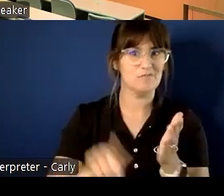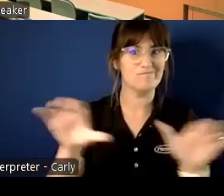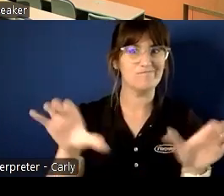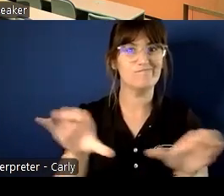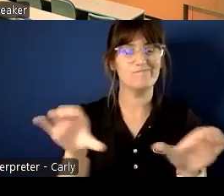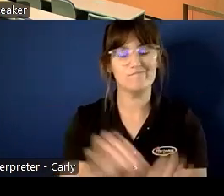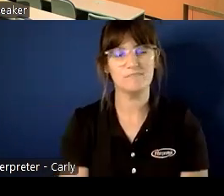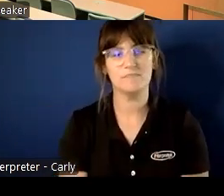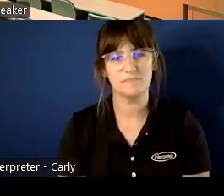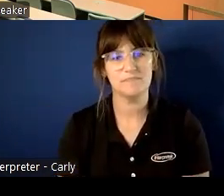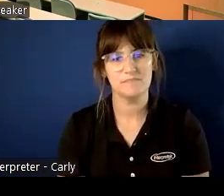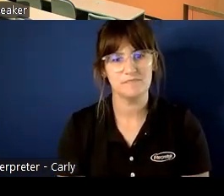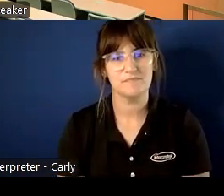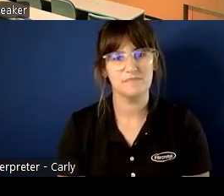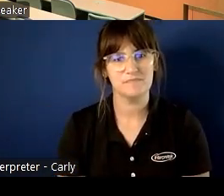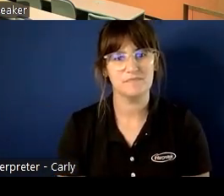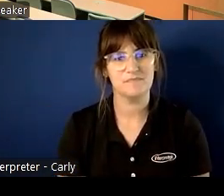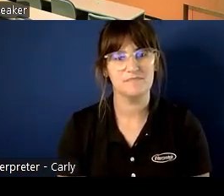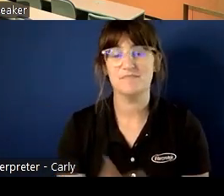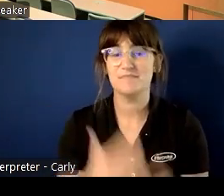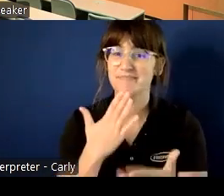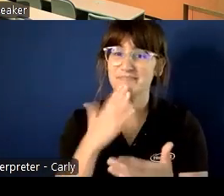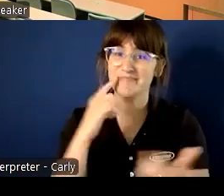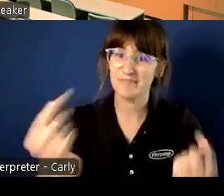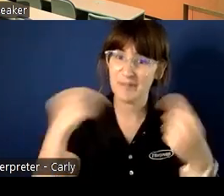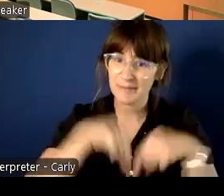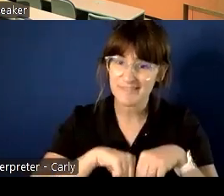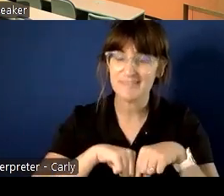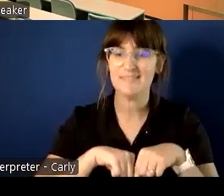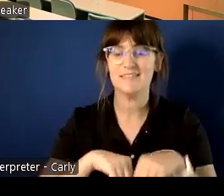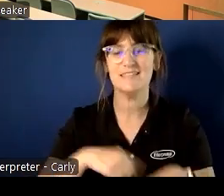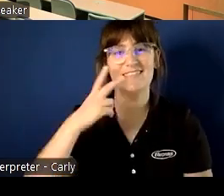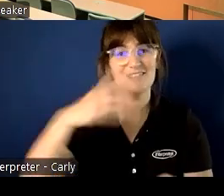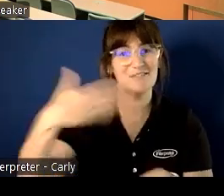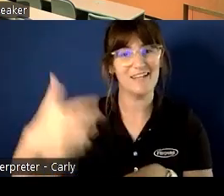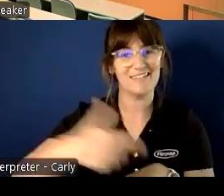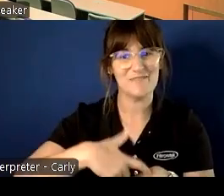have real world impacts. All right, thank you all for coming, and see you all next time.